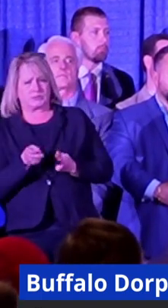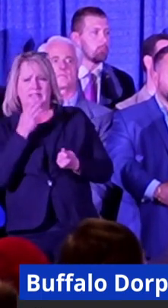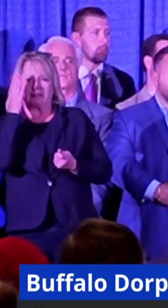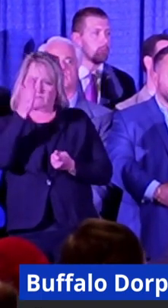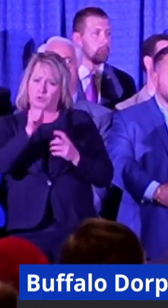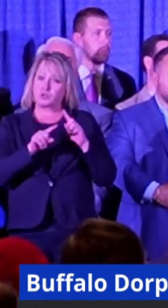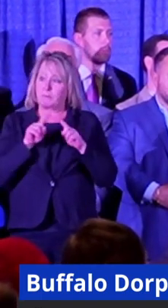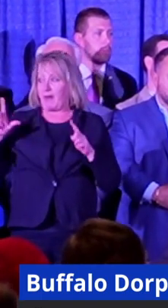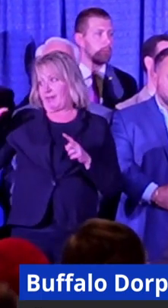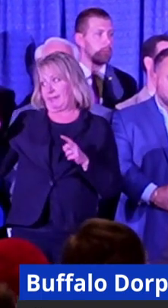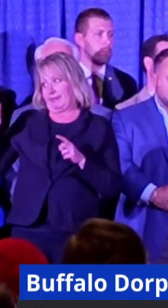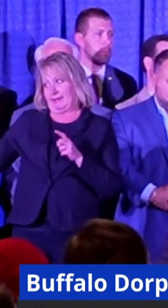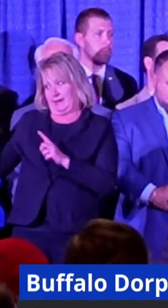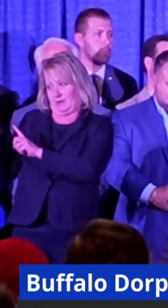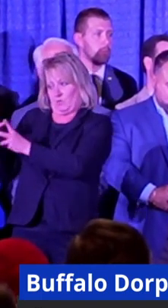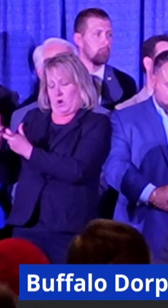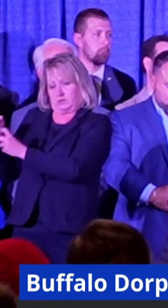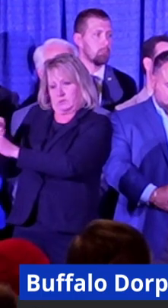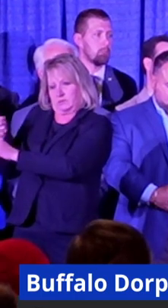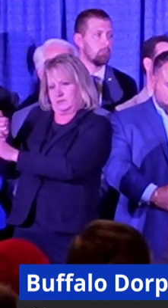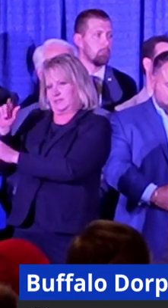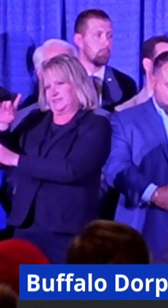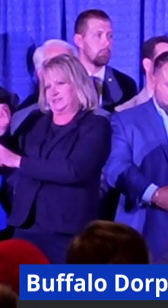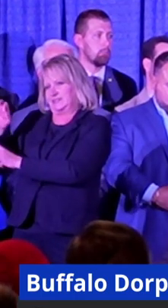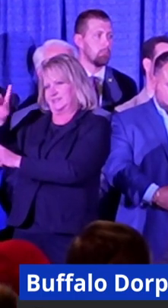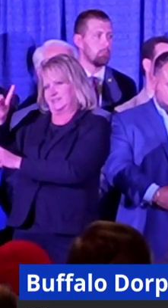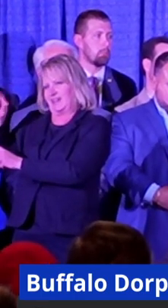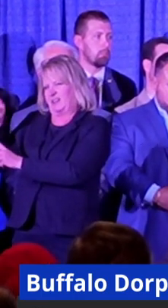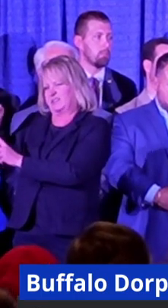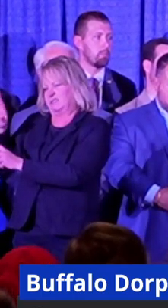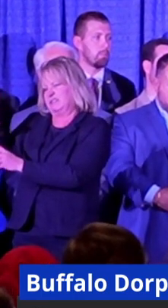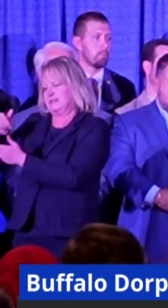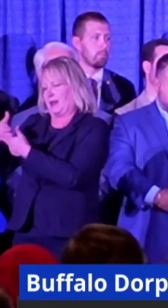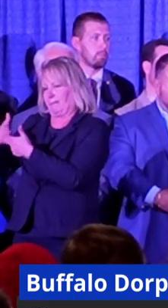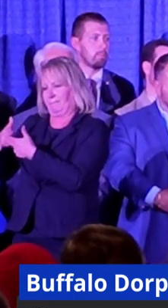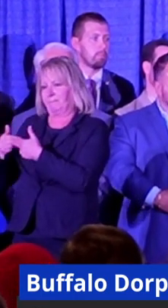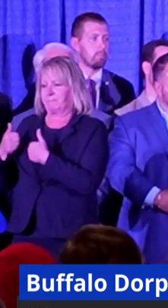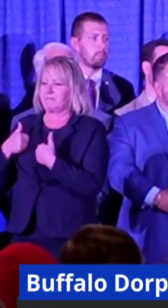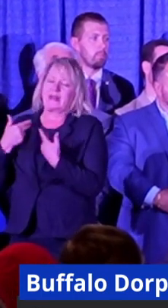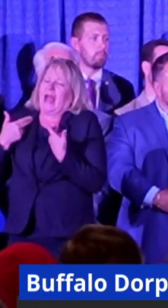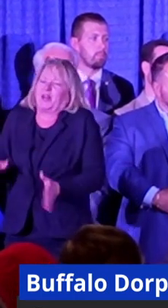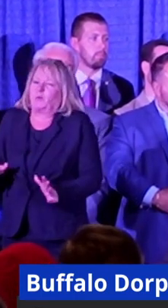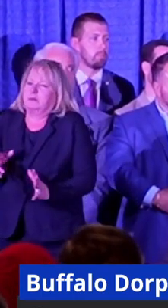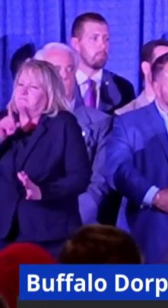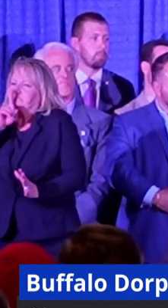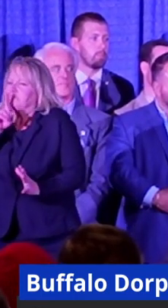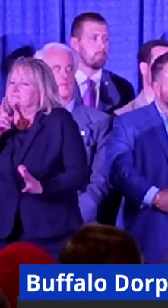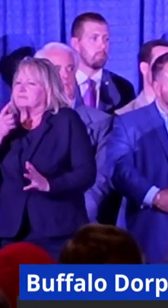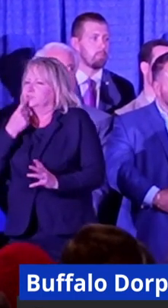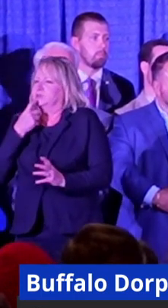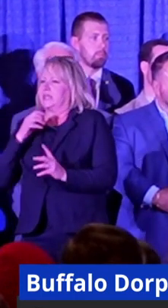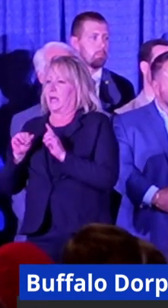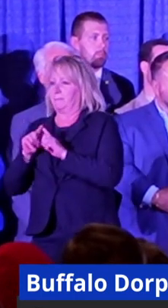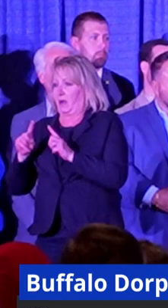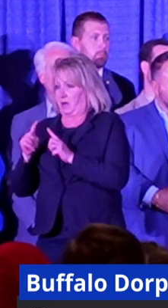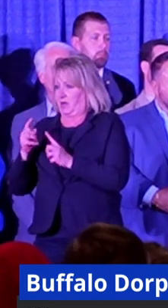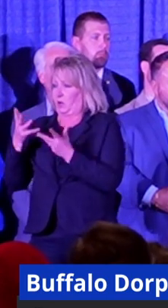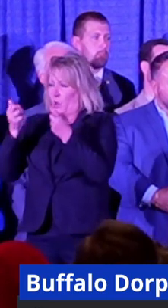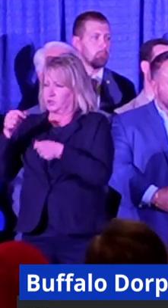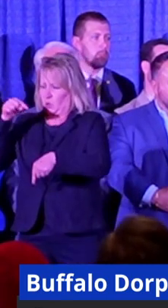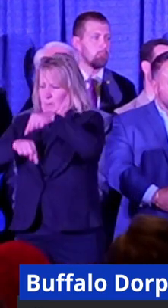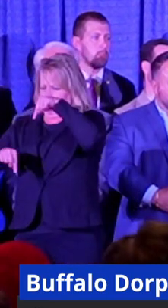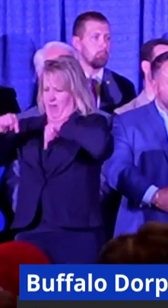But Lee wants Lee Zeldin. That's the guy's name. Yeah, I don't want to say his name. He wants to take us